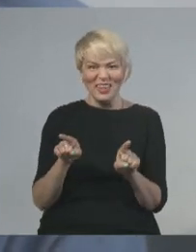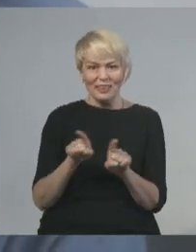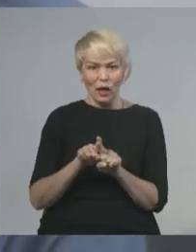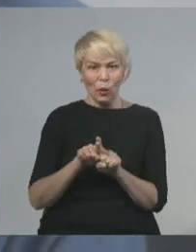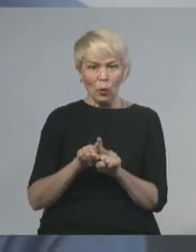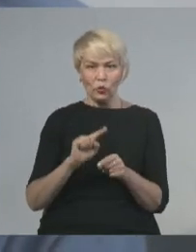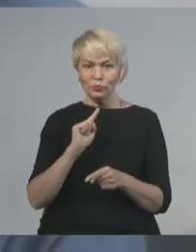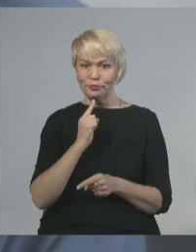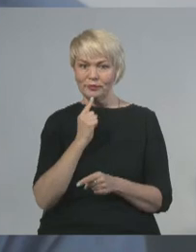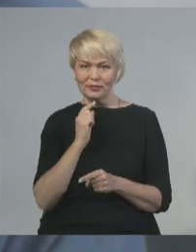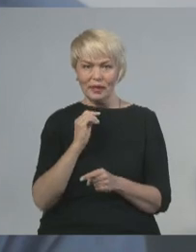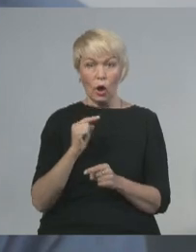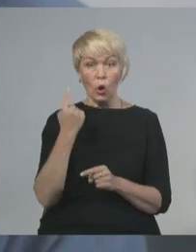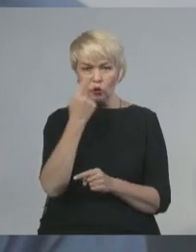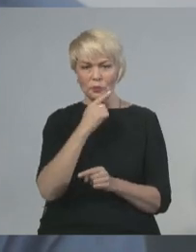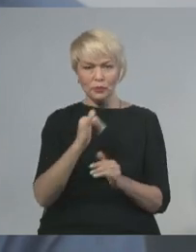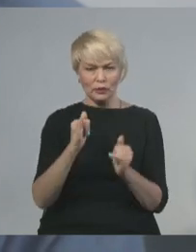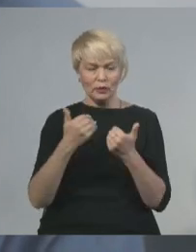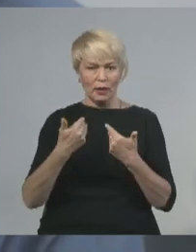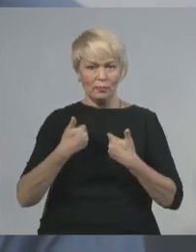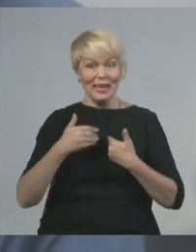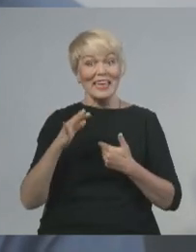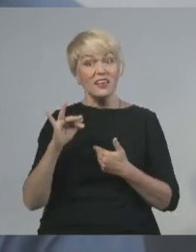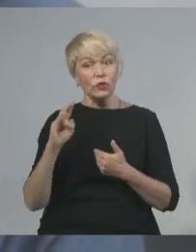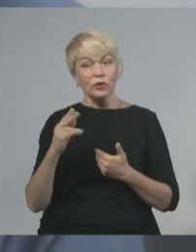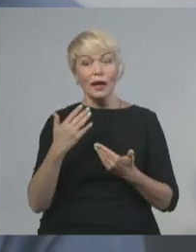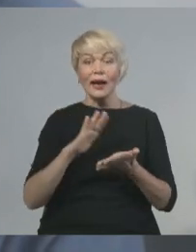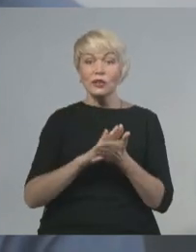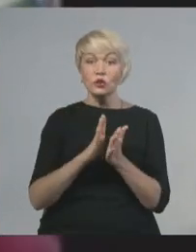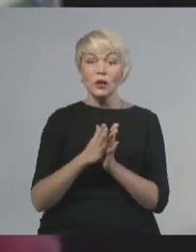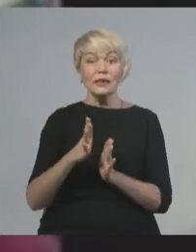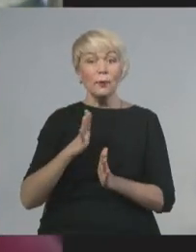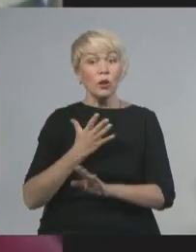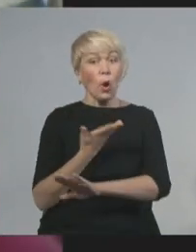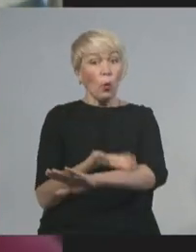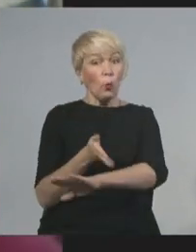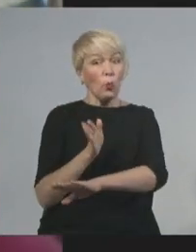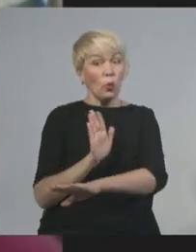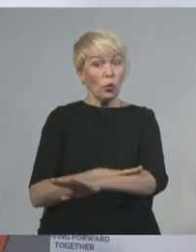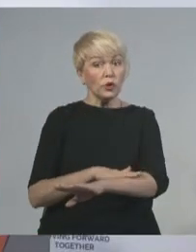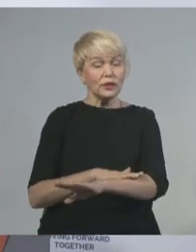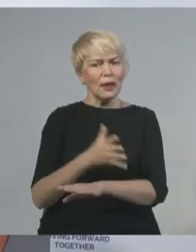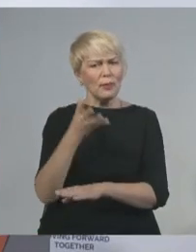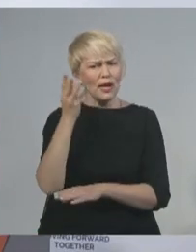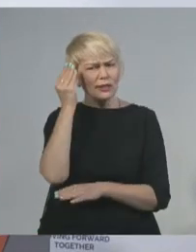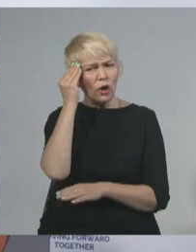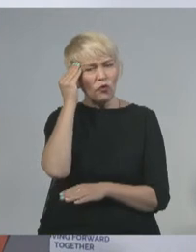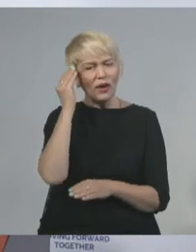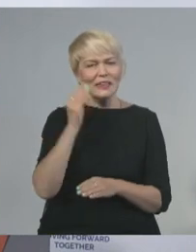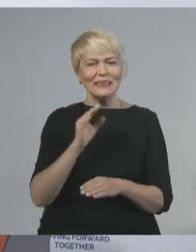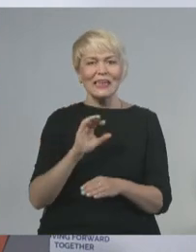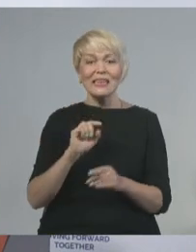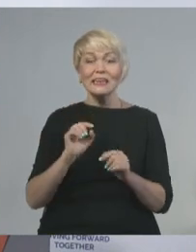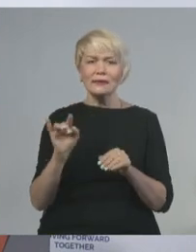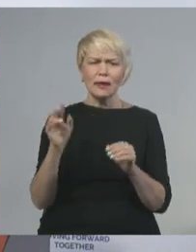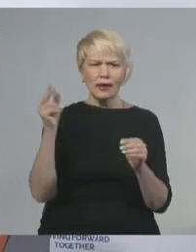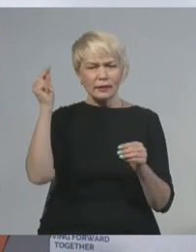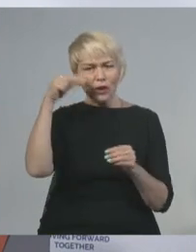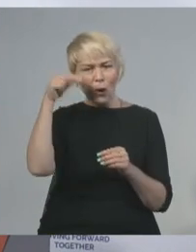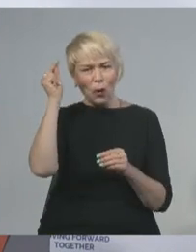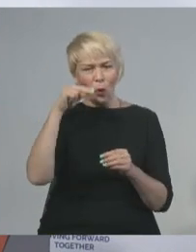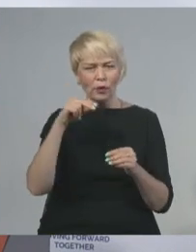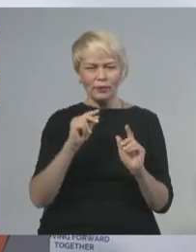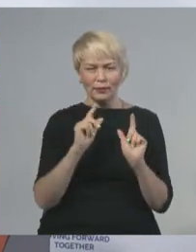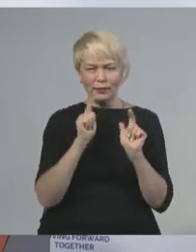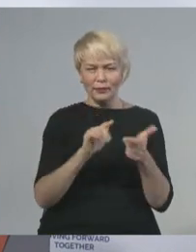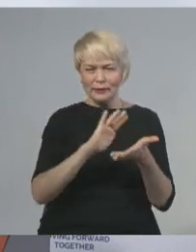what's about poland what was happening in poland in this in this area of disinformation conspiracy theories propaganda and if